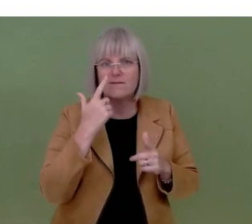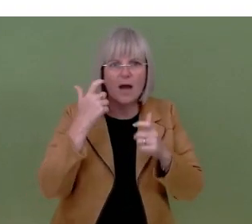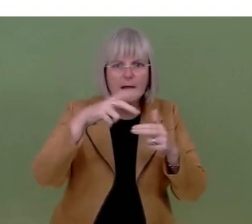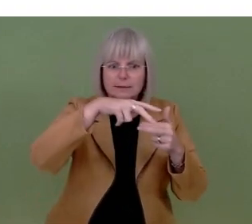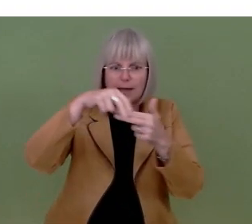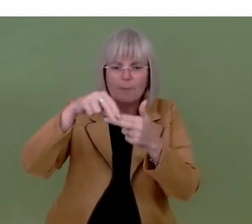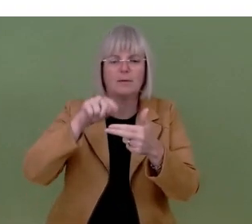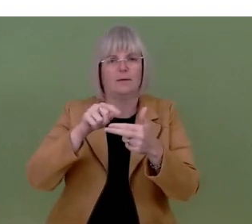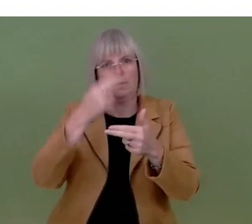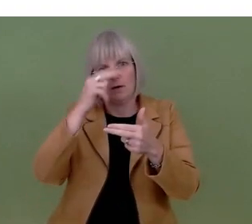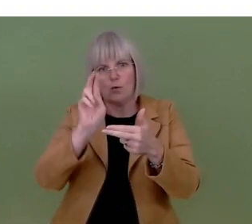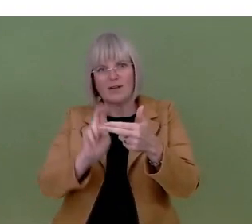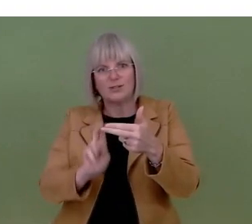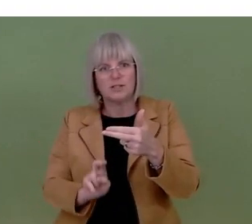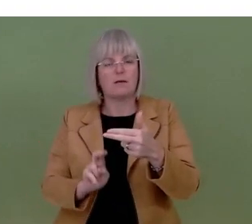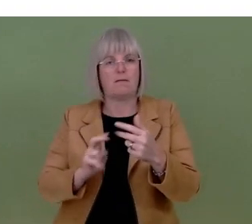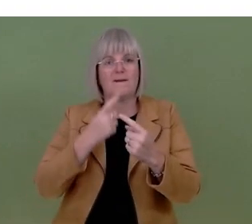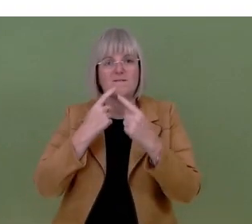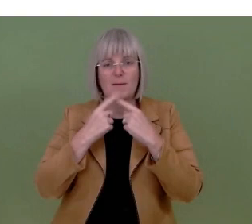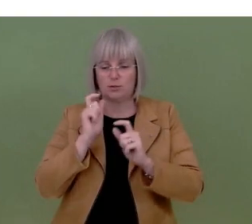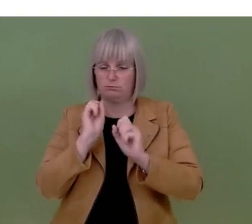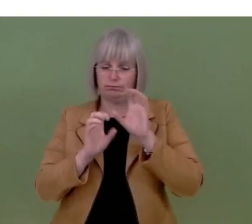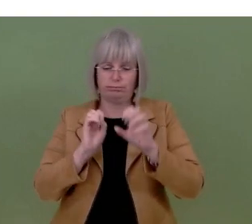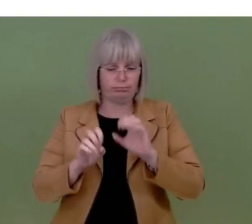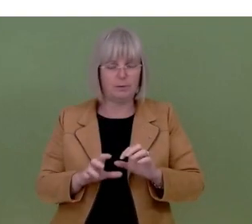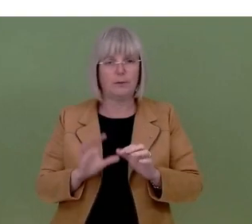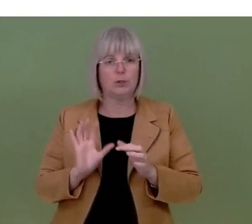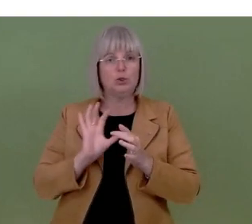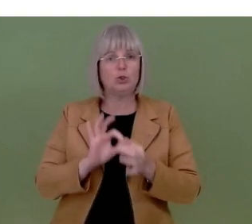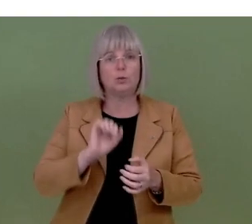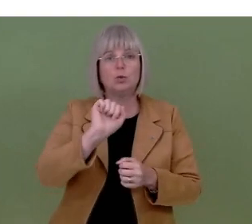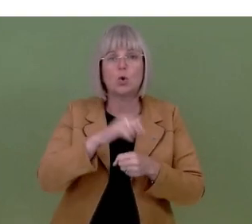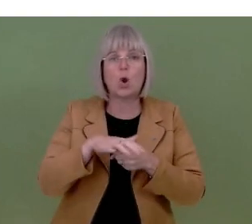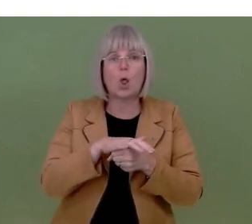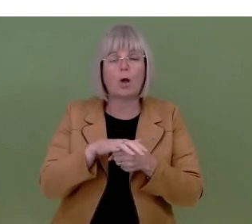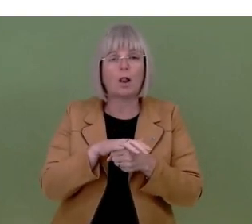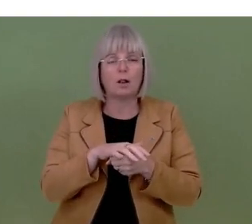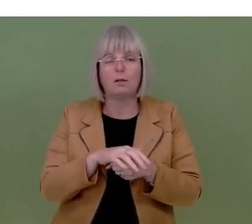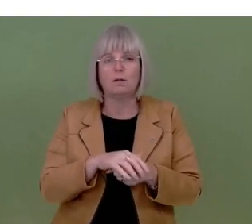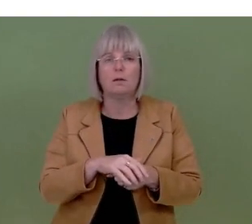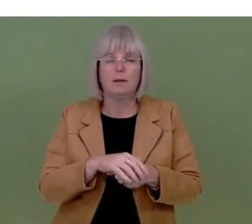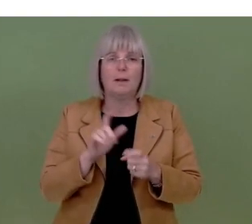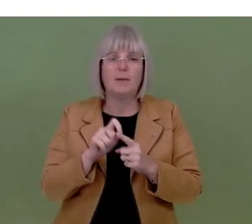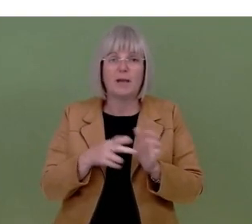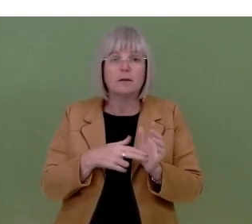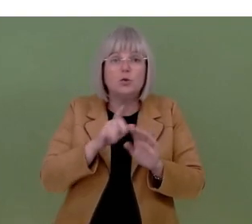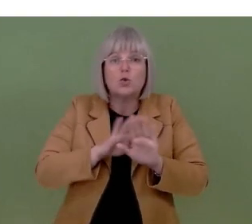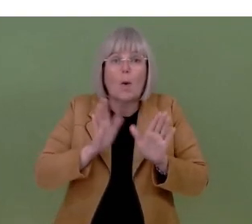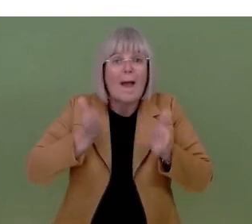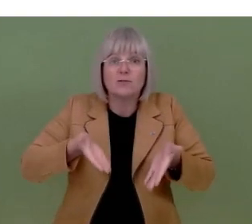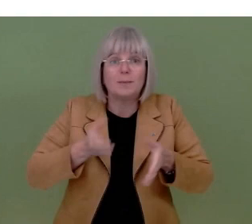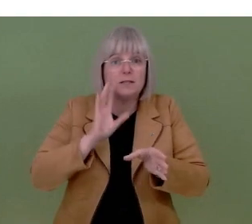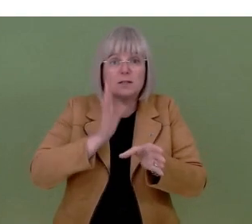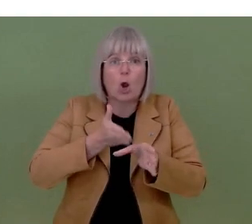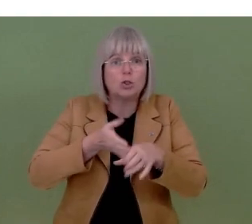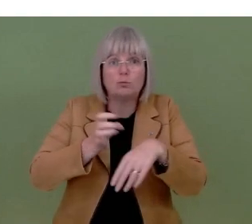in your details, choose your local PPN. And I think just to remind people, you don't have to be a psychological professional. You can be someone who has an interest